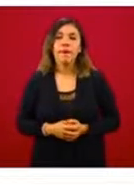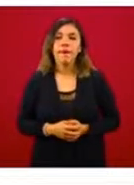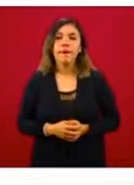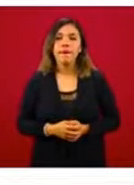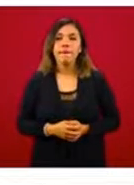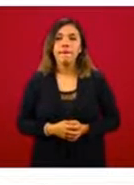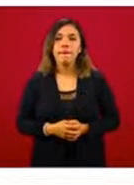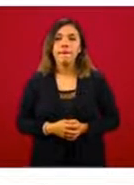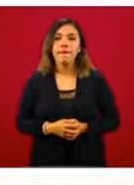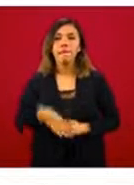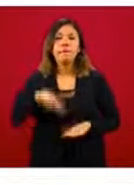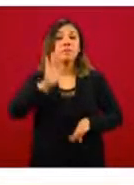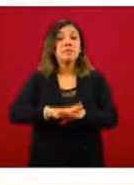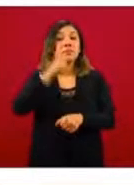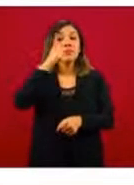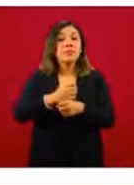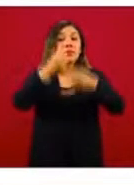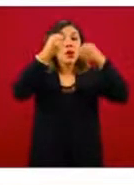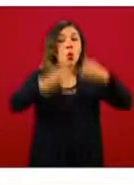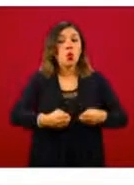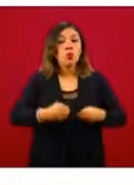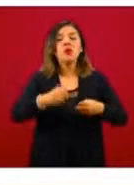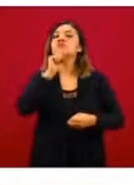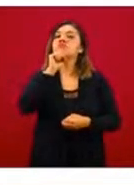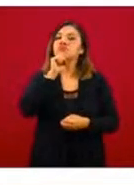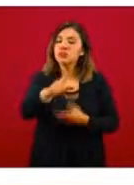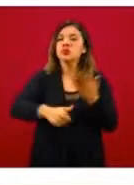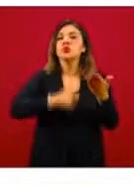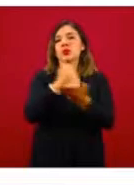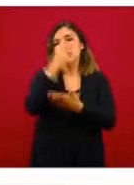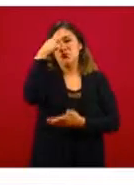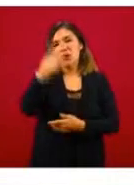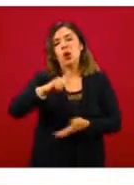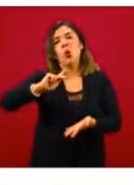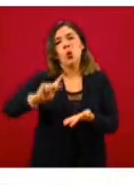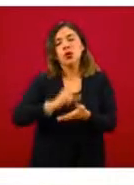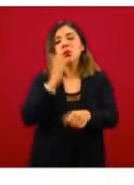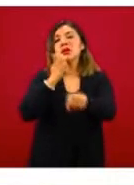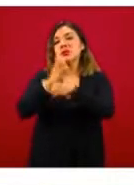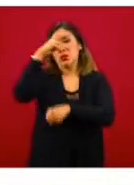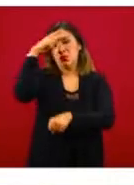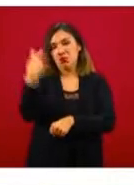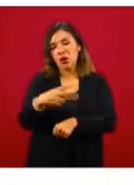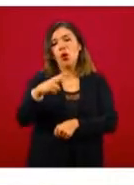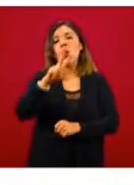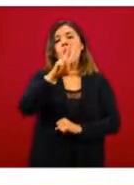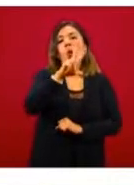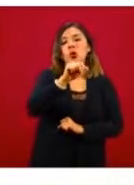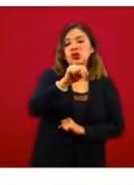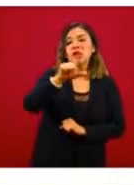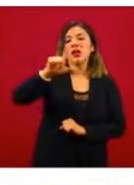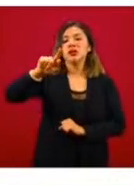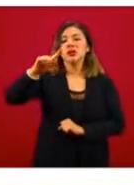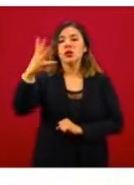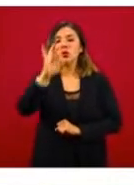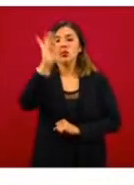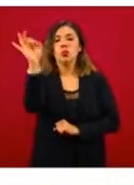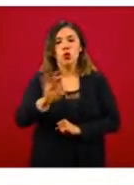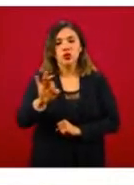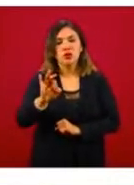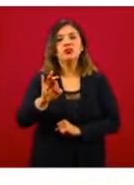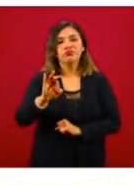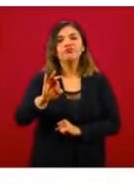slide. We can see the highest occupancy rate is again Mexico City, the state of Mexico, with 80%